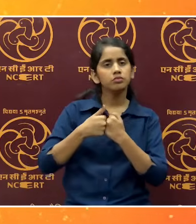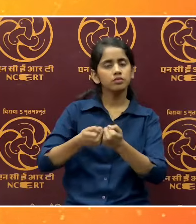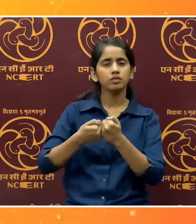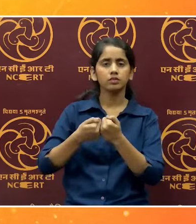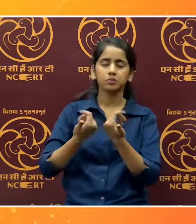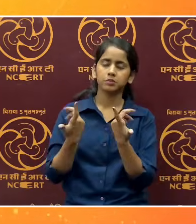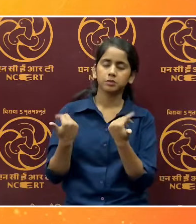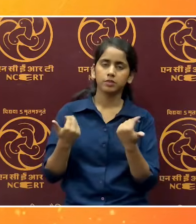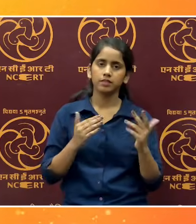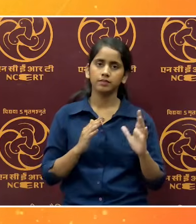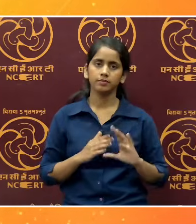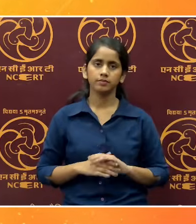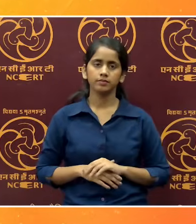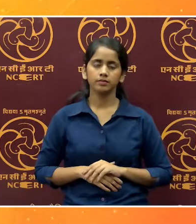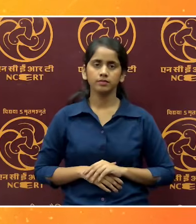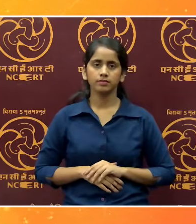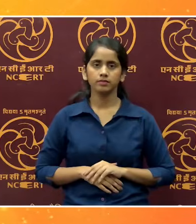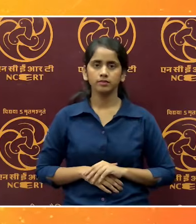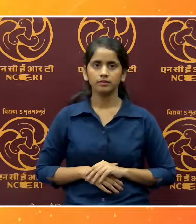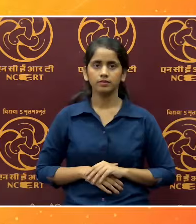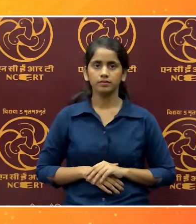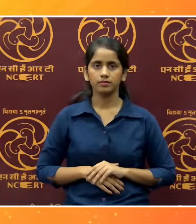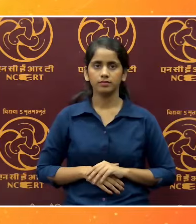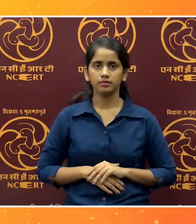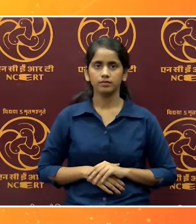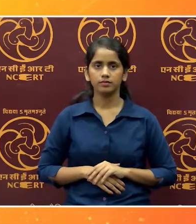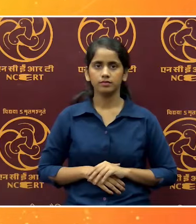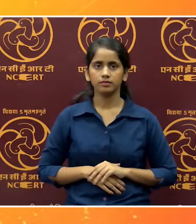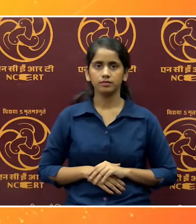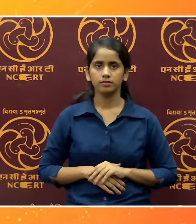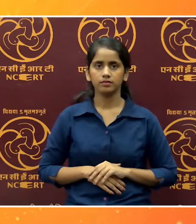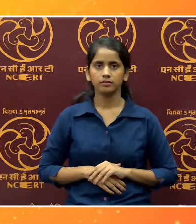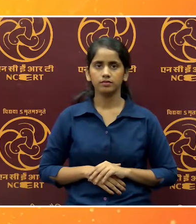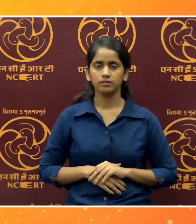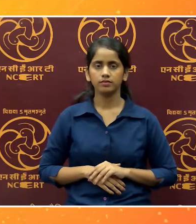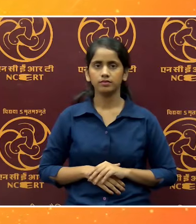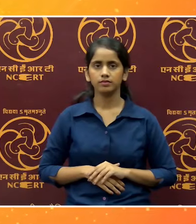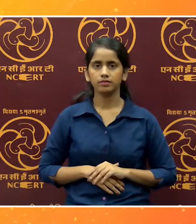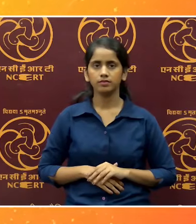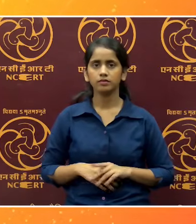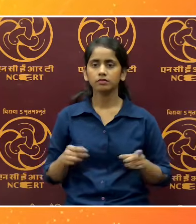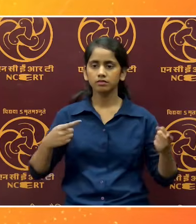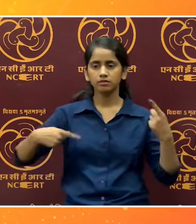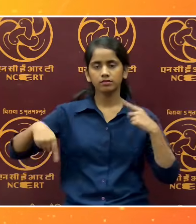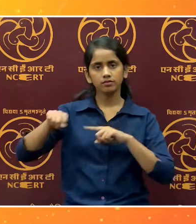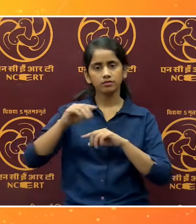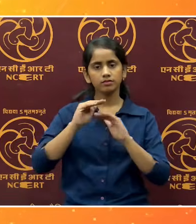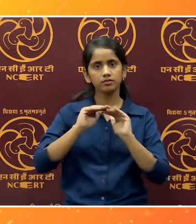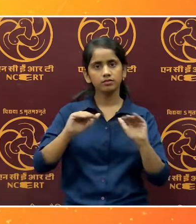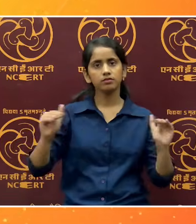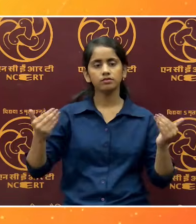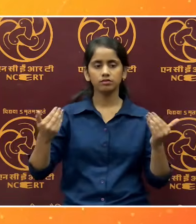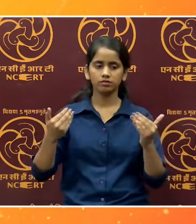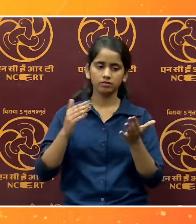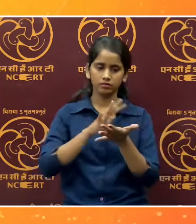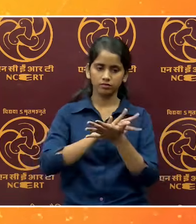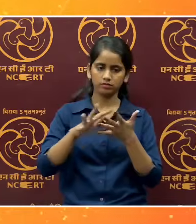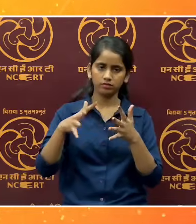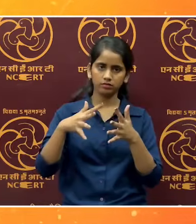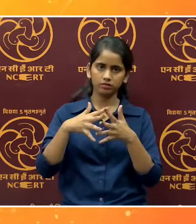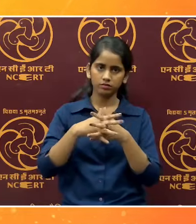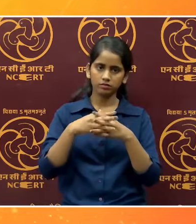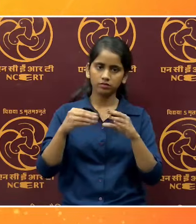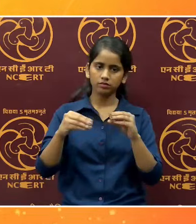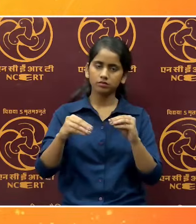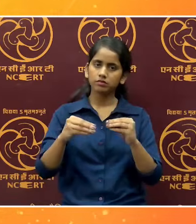for Hopper. This is the modified homework. Okay, and all the children, you have to send this homework in